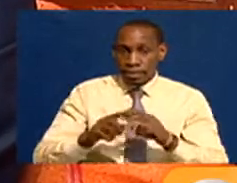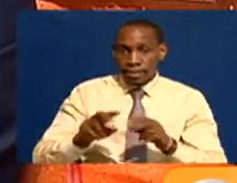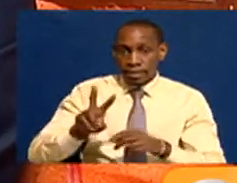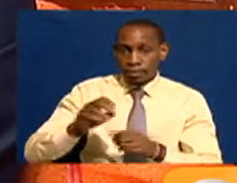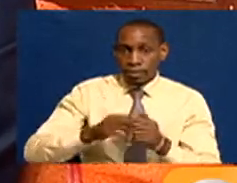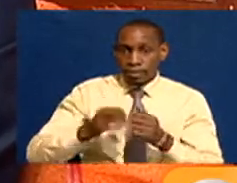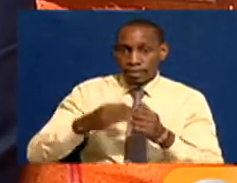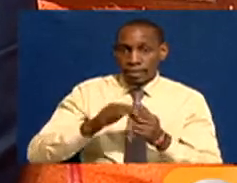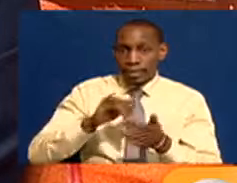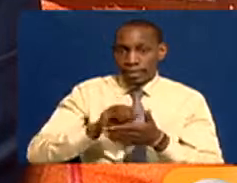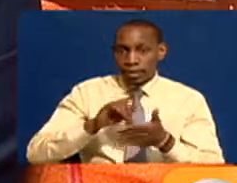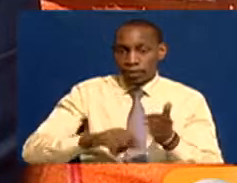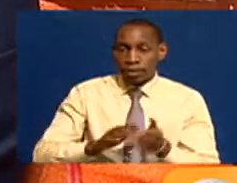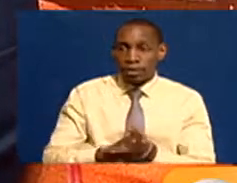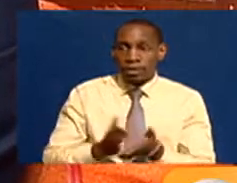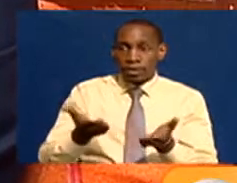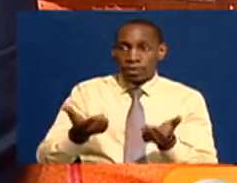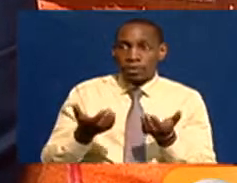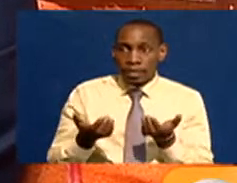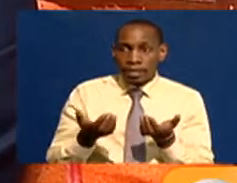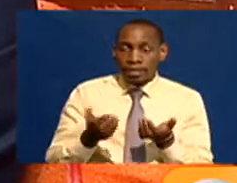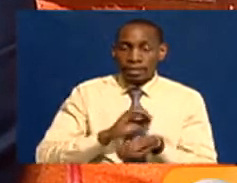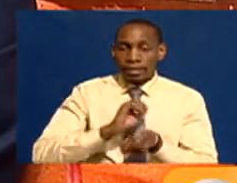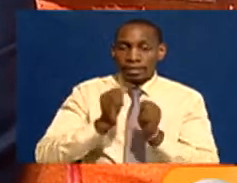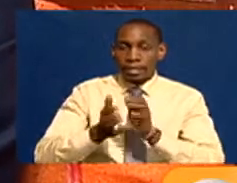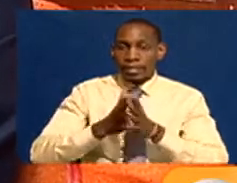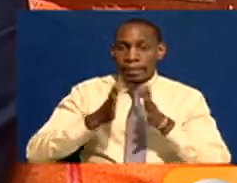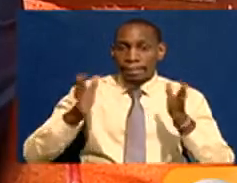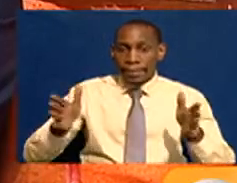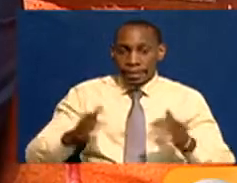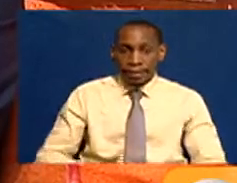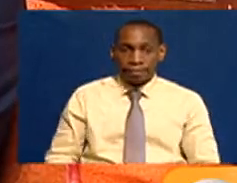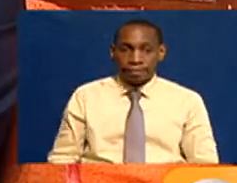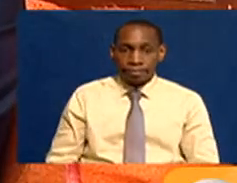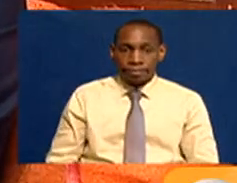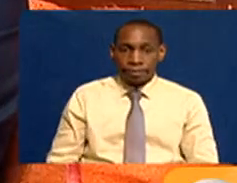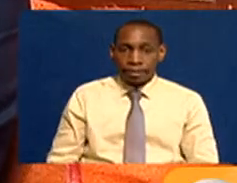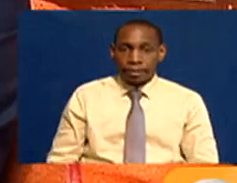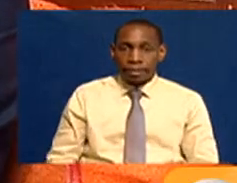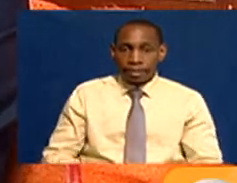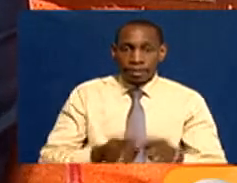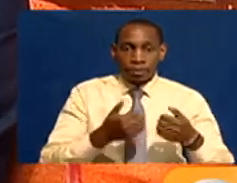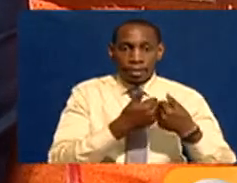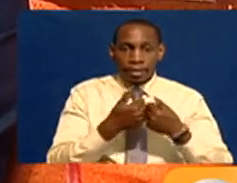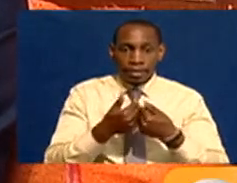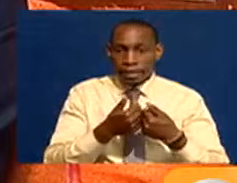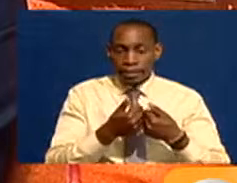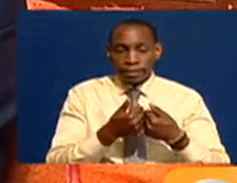that would require outright reversal, some of which roadblocks have been put,